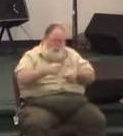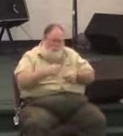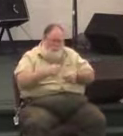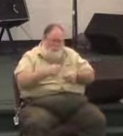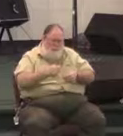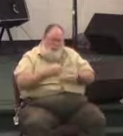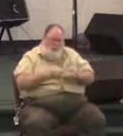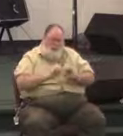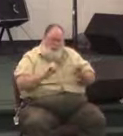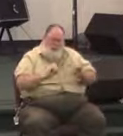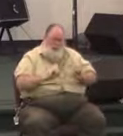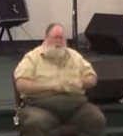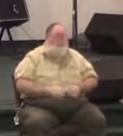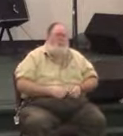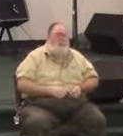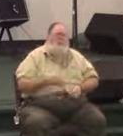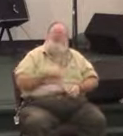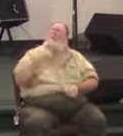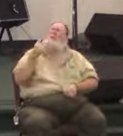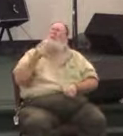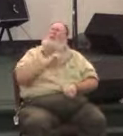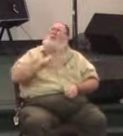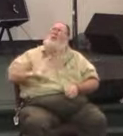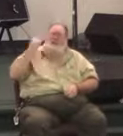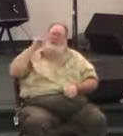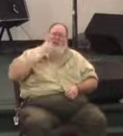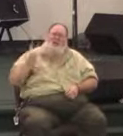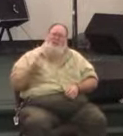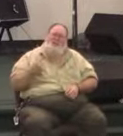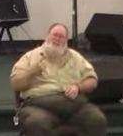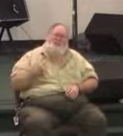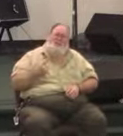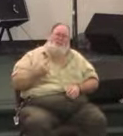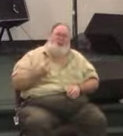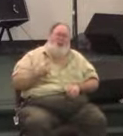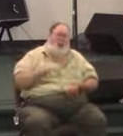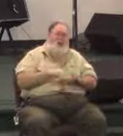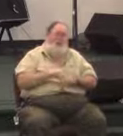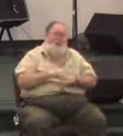And I said, Lord, if I ever get in a place that you would call me, little did I know He was gonna,